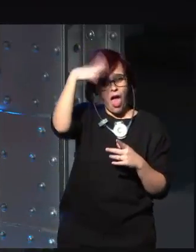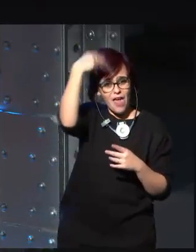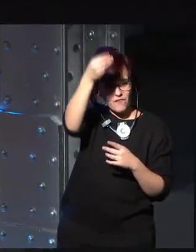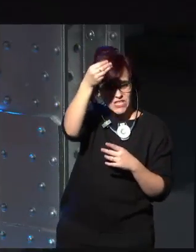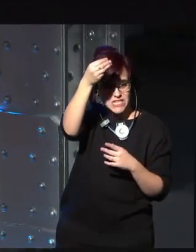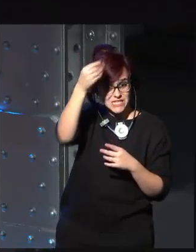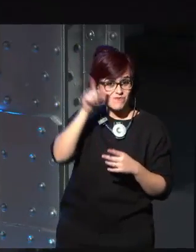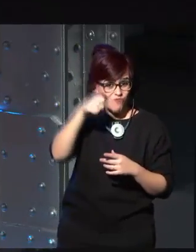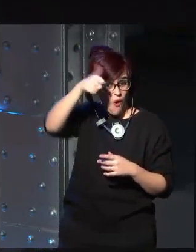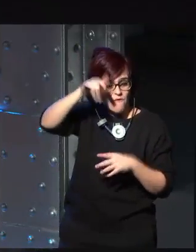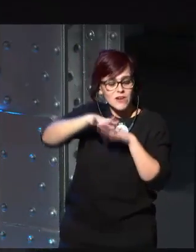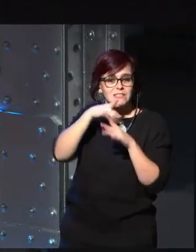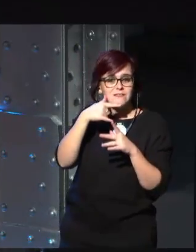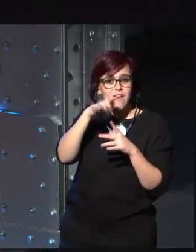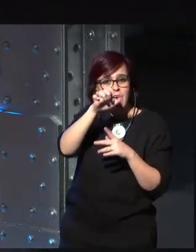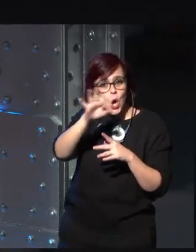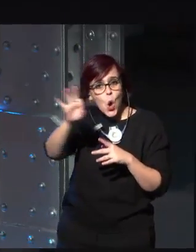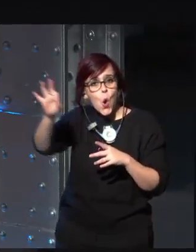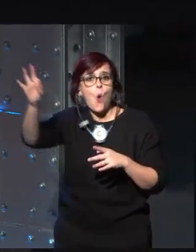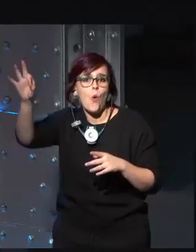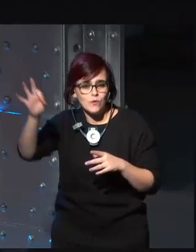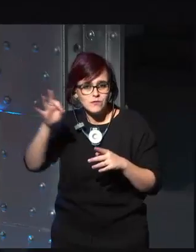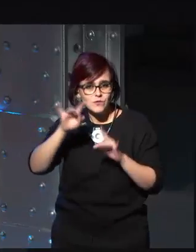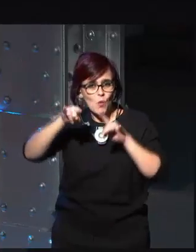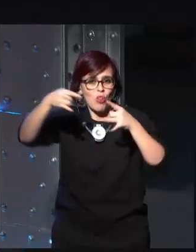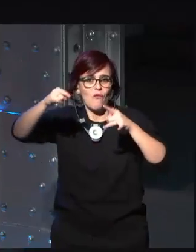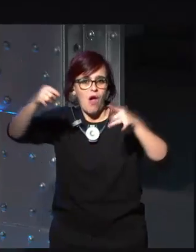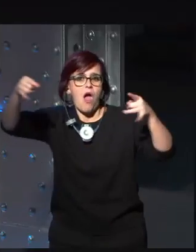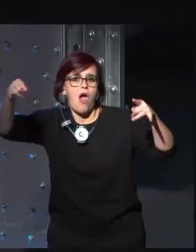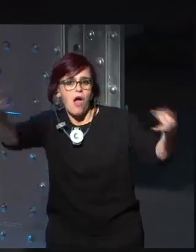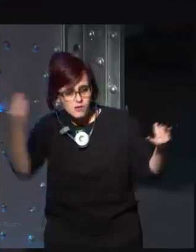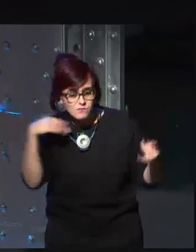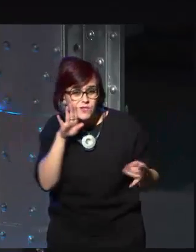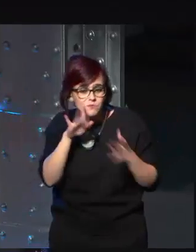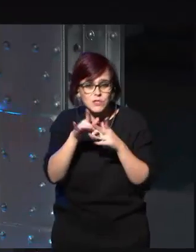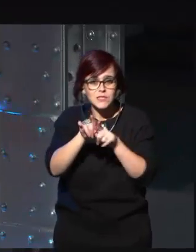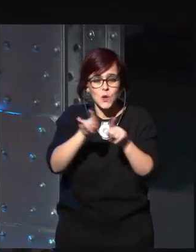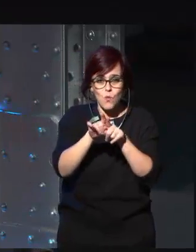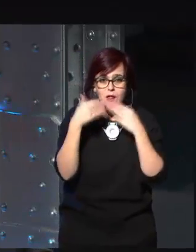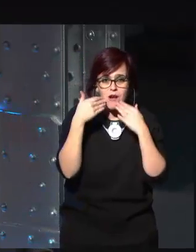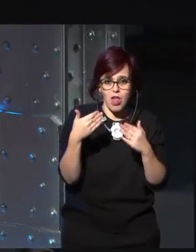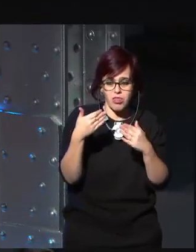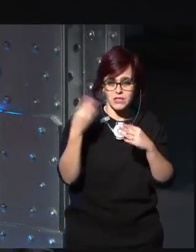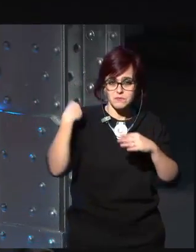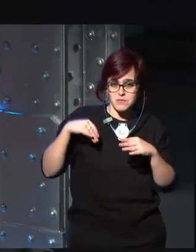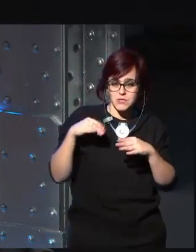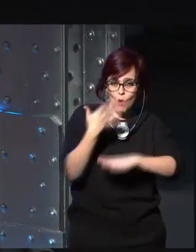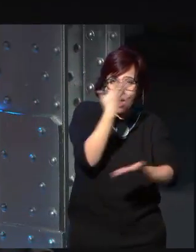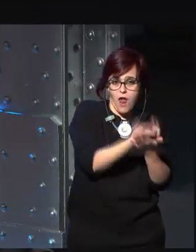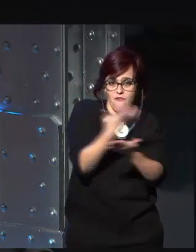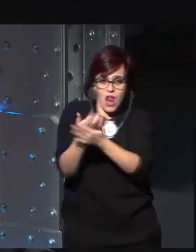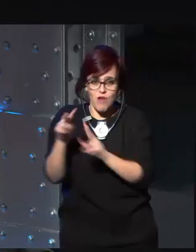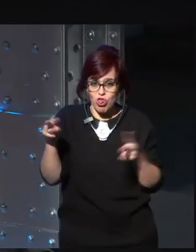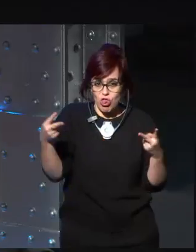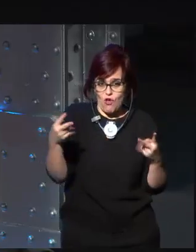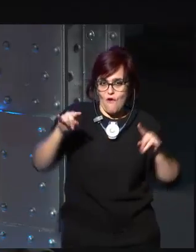1 second after the fact, but it's done with 2 tape machines, and if you were in the room when it was being recorded, you weren't hearing that echo. And it's interesting to me that we kind of